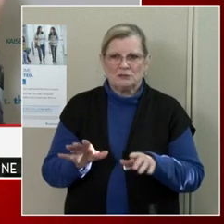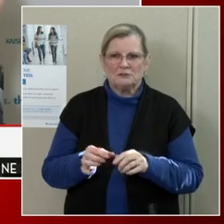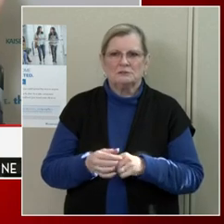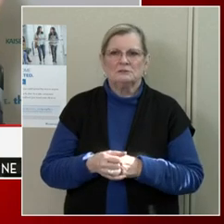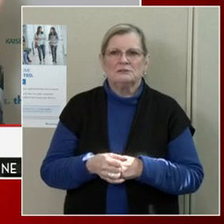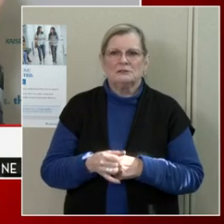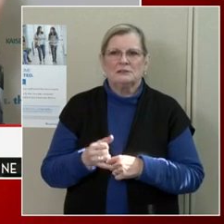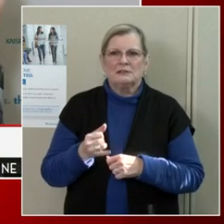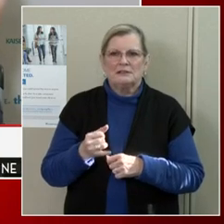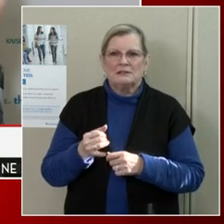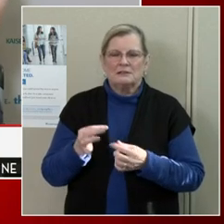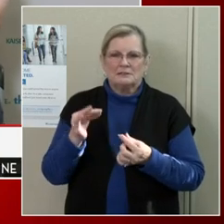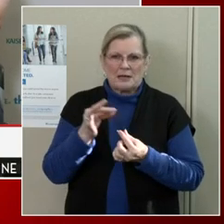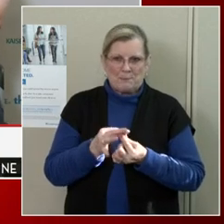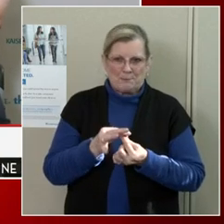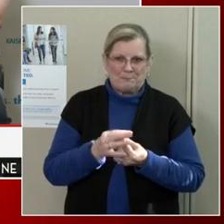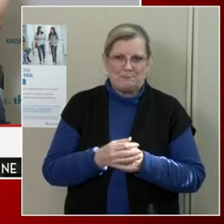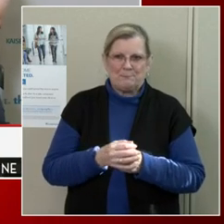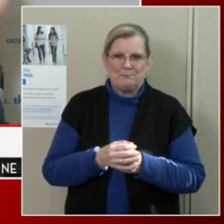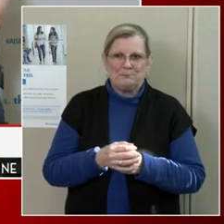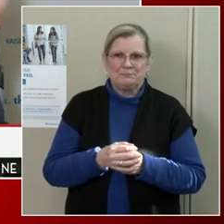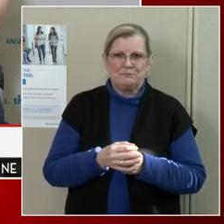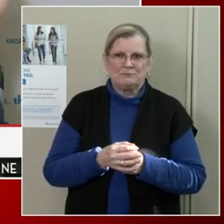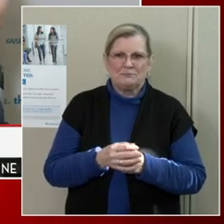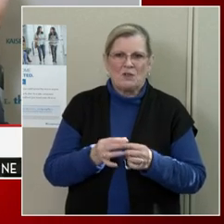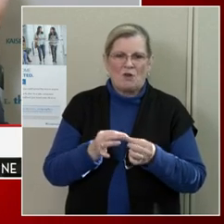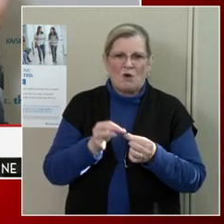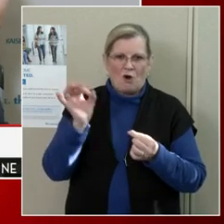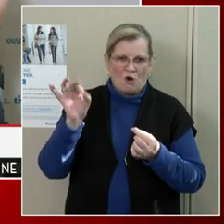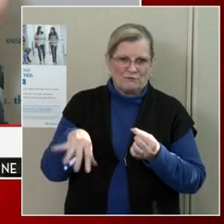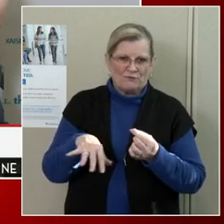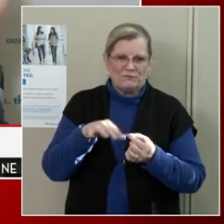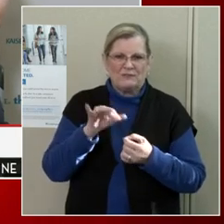It's going to be you.